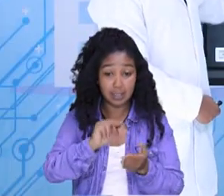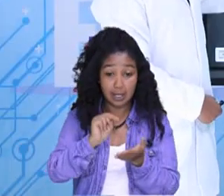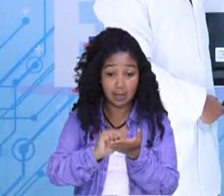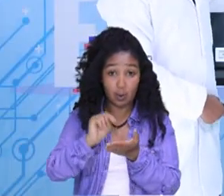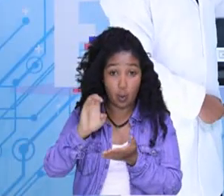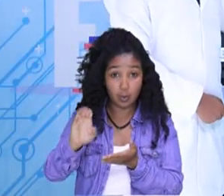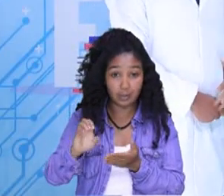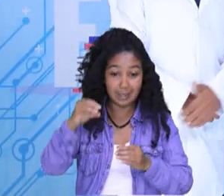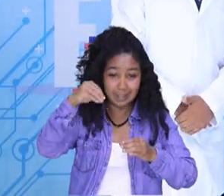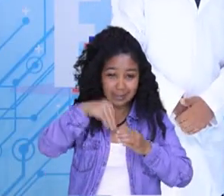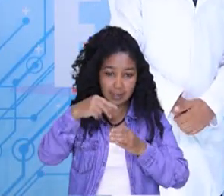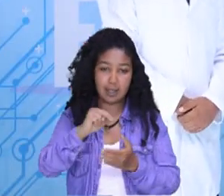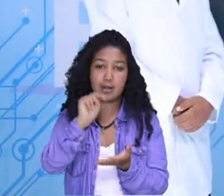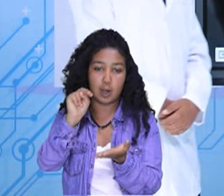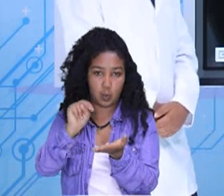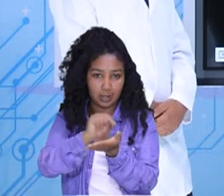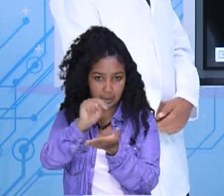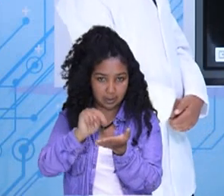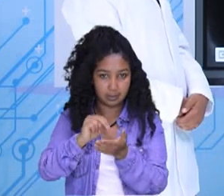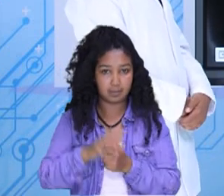eukaryotes inside the nucleus.